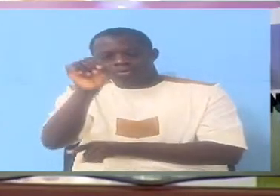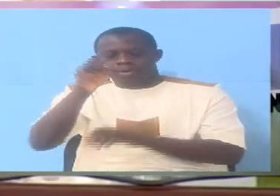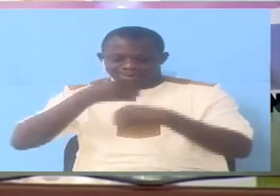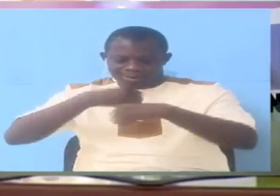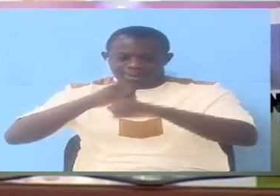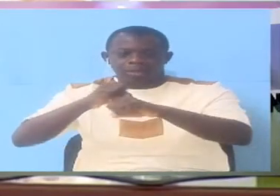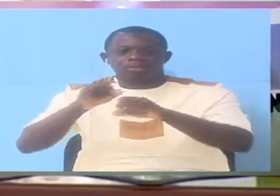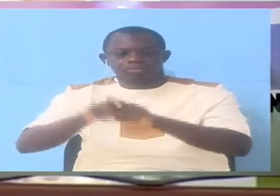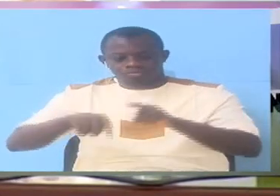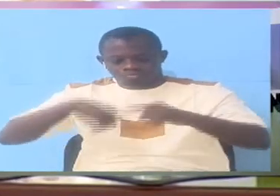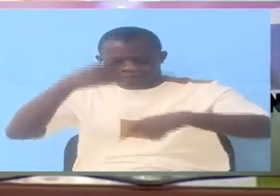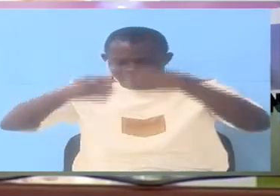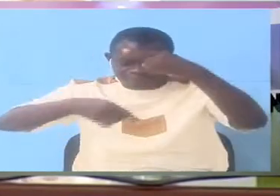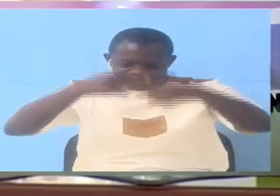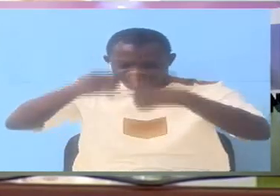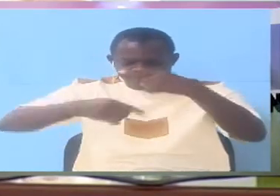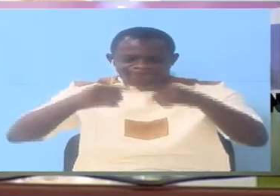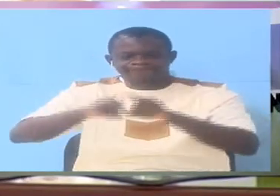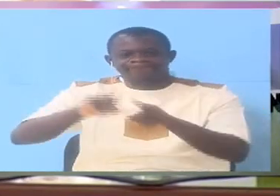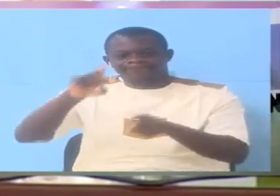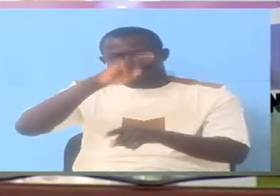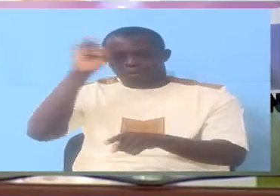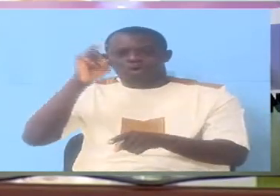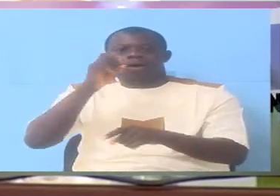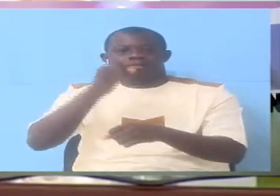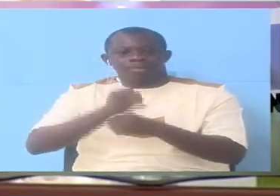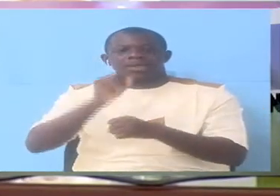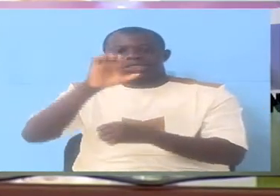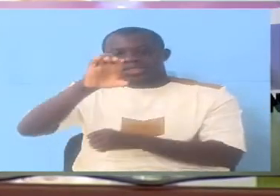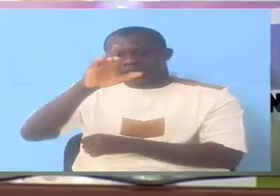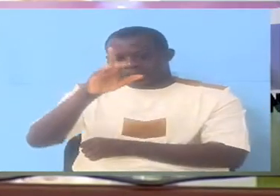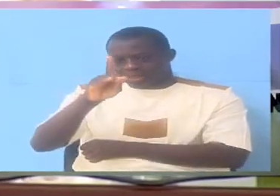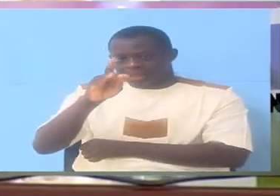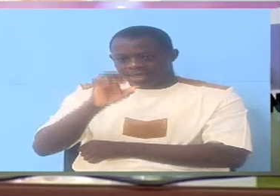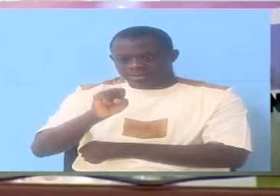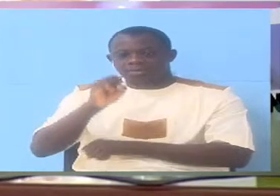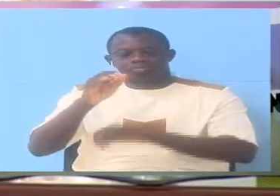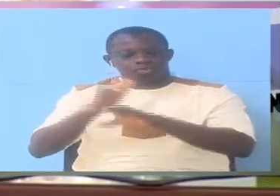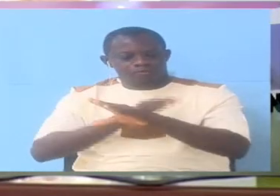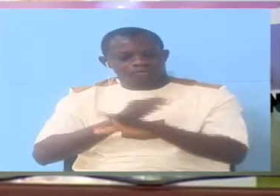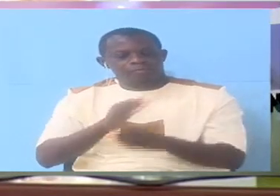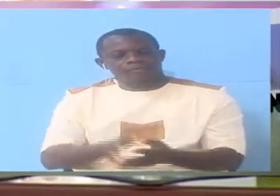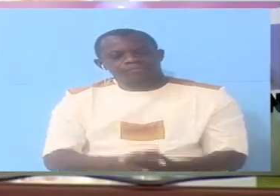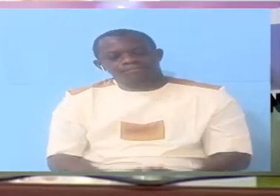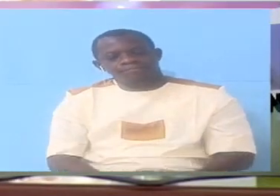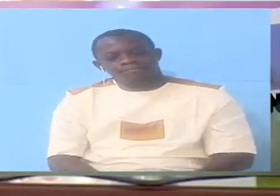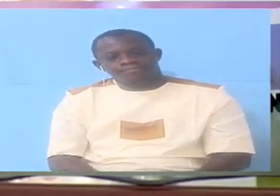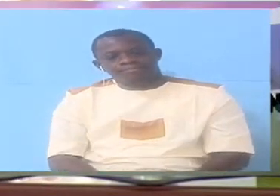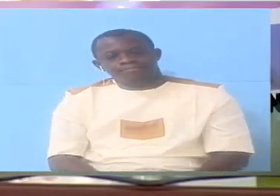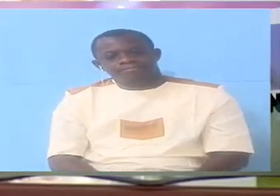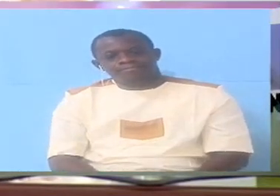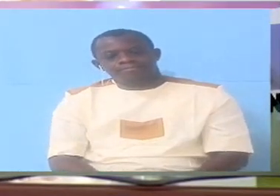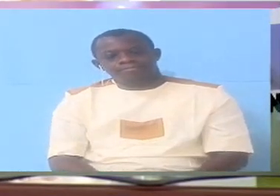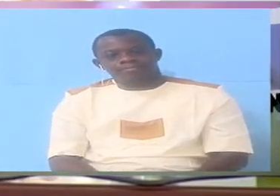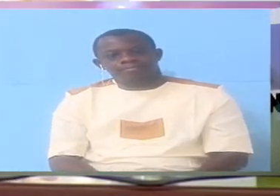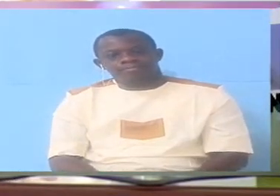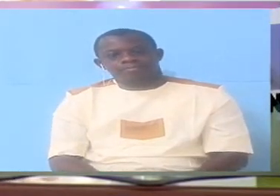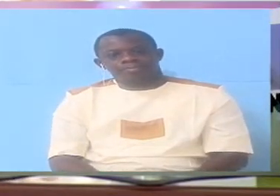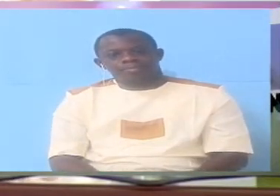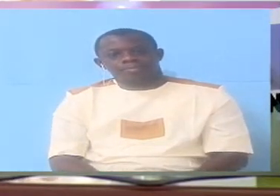work as the CDS. Ma jël di wàññeeku nag njàng moomu ma defi woon bitim réew continuer nag nekk CDS.